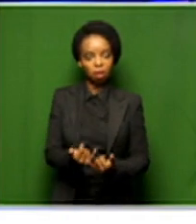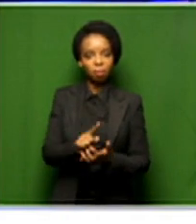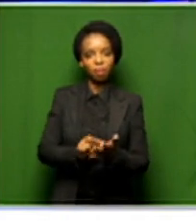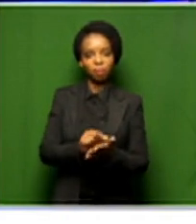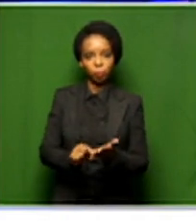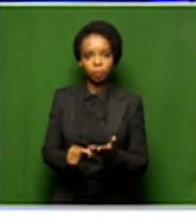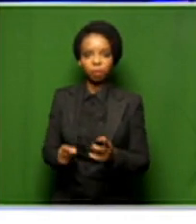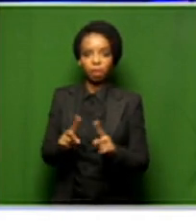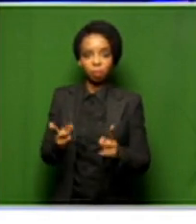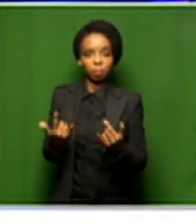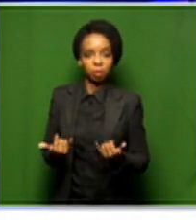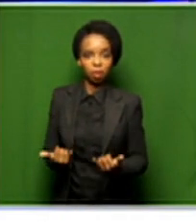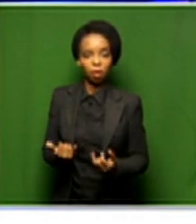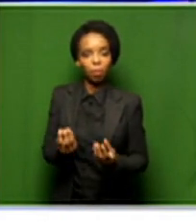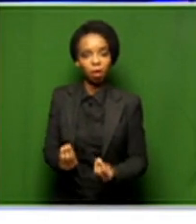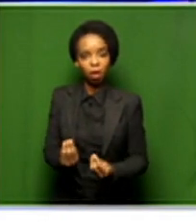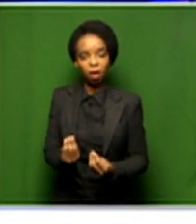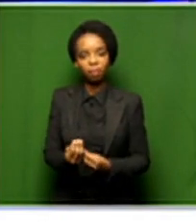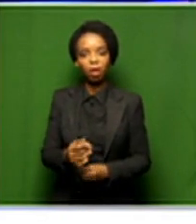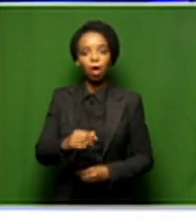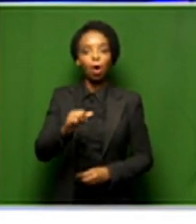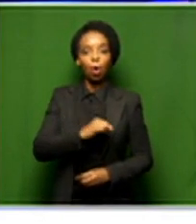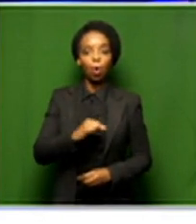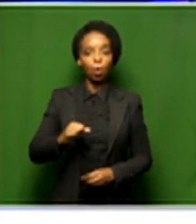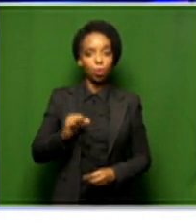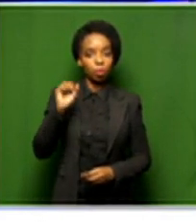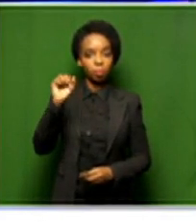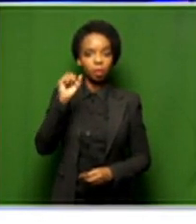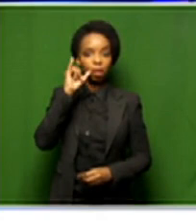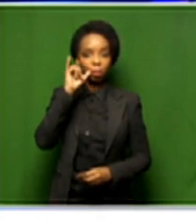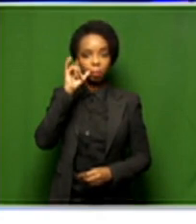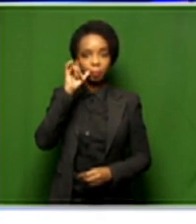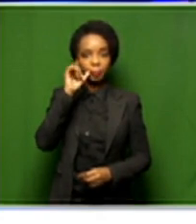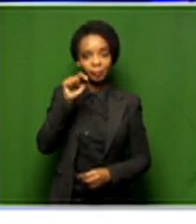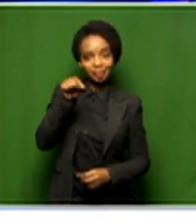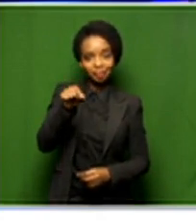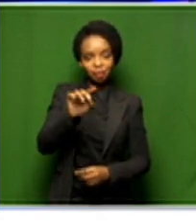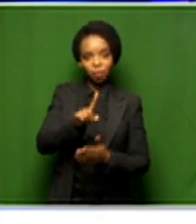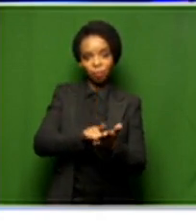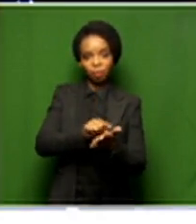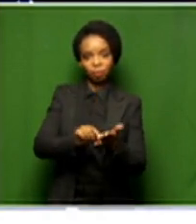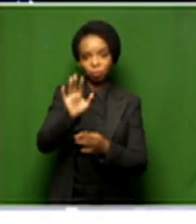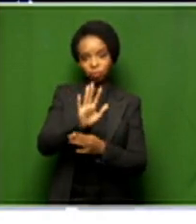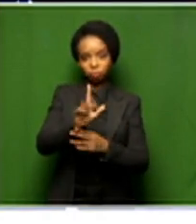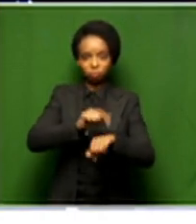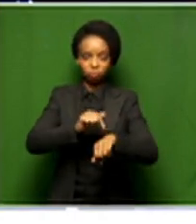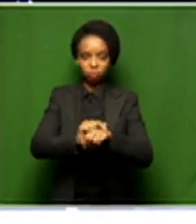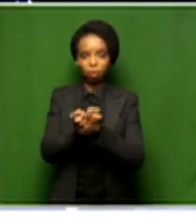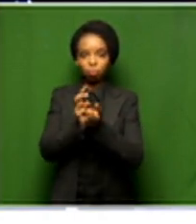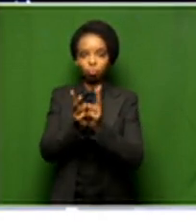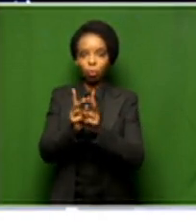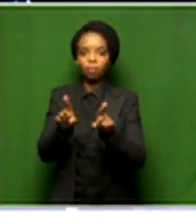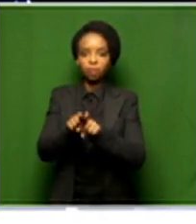of us, we've got Comrade Thabo Mbeki. He should be voting, I think, at around about 12 o'clock. He'll also be in